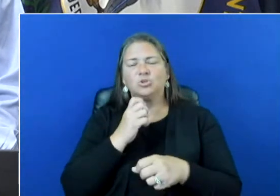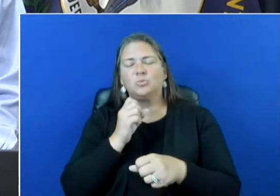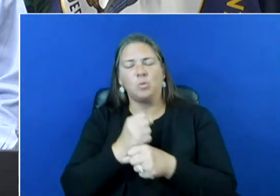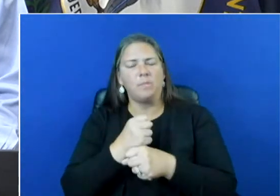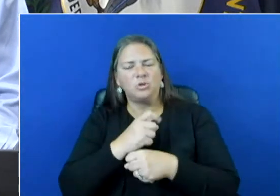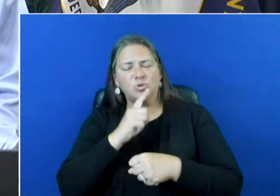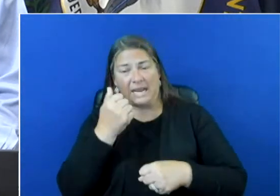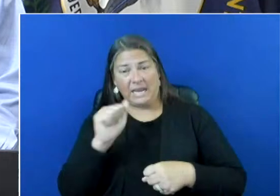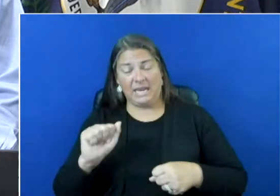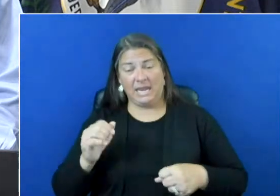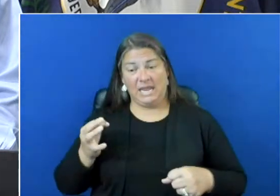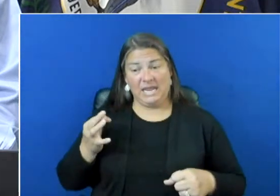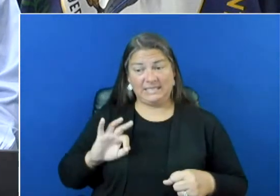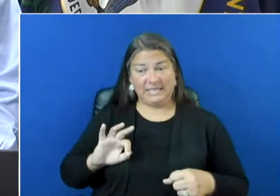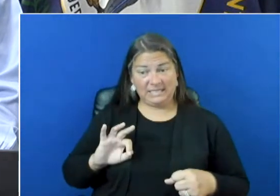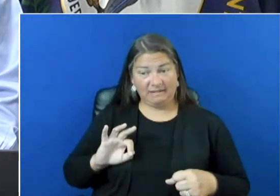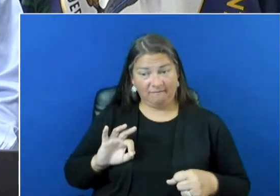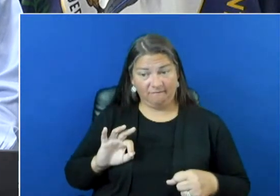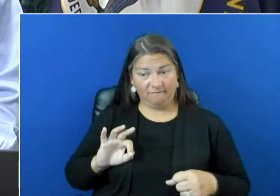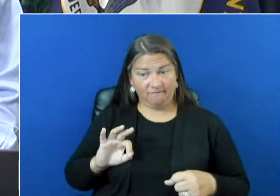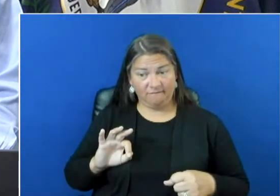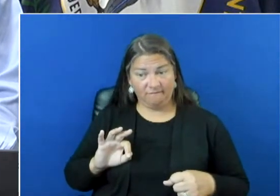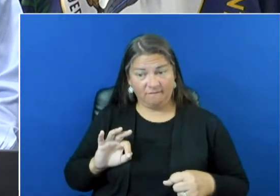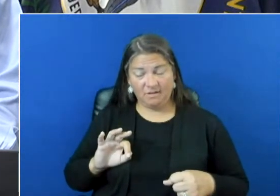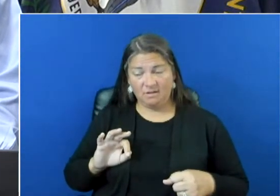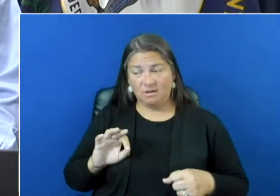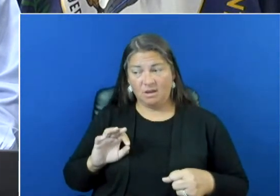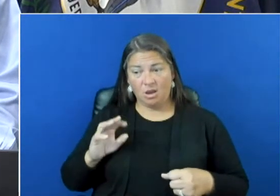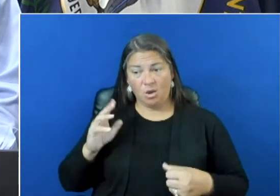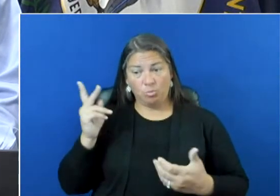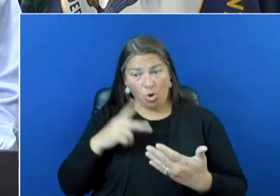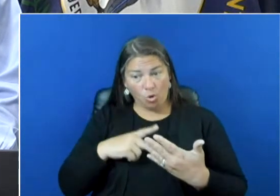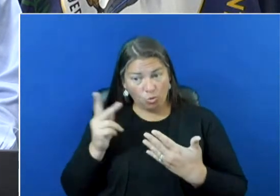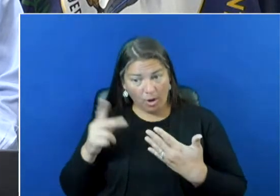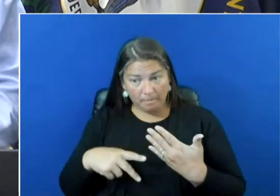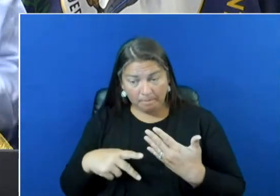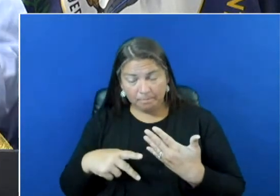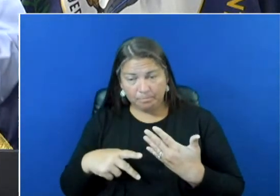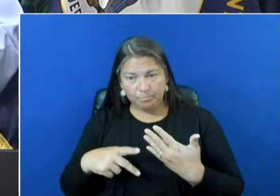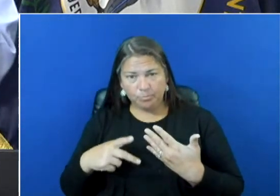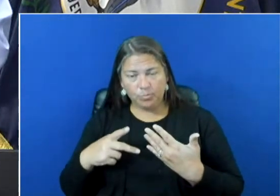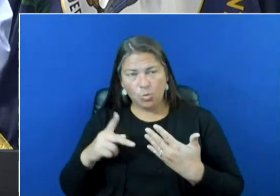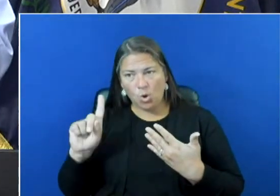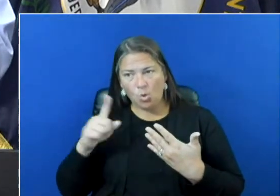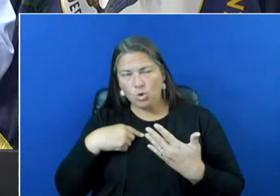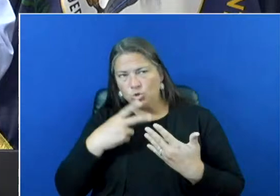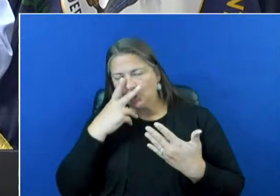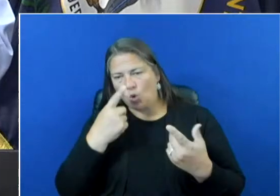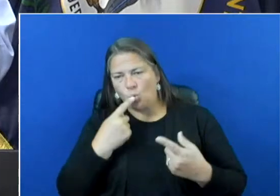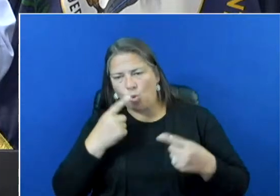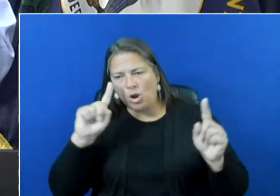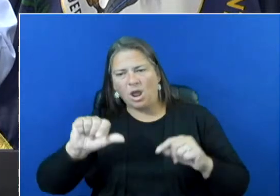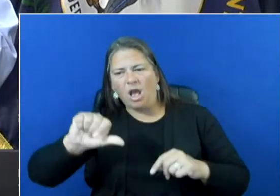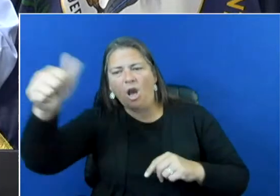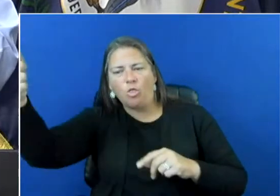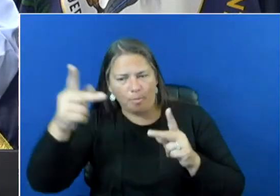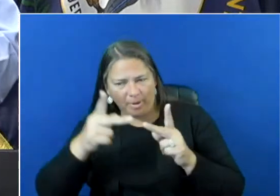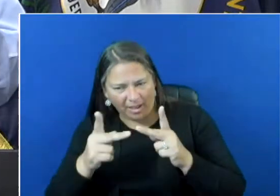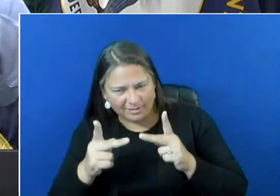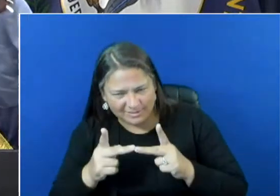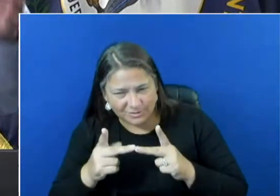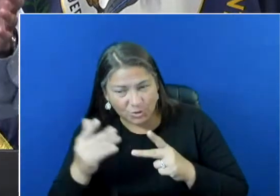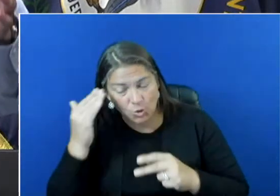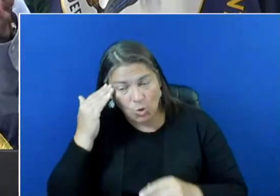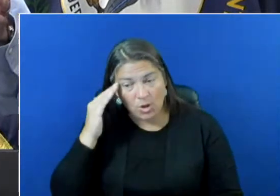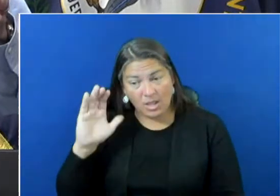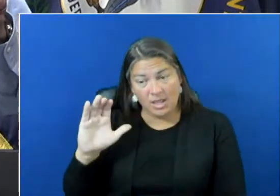do, we have seen works in other places, because those, especially the CARES Act money that we have to